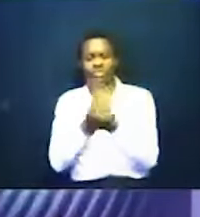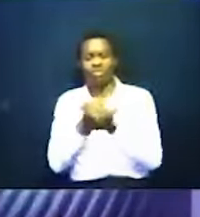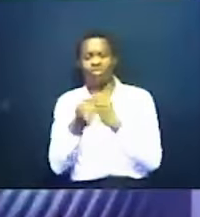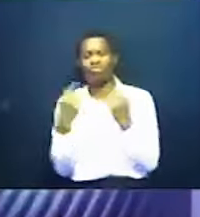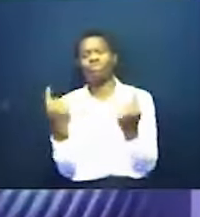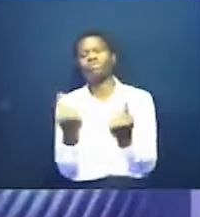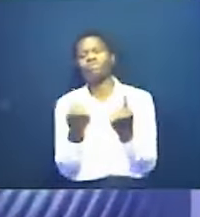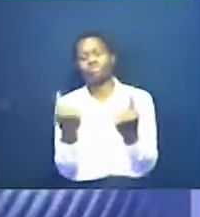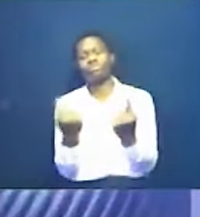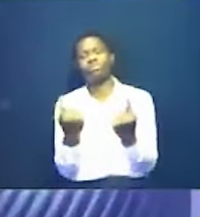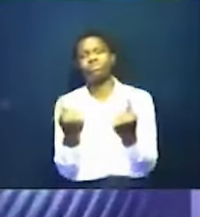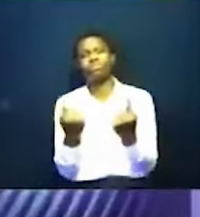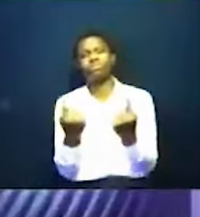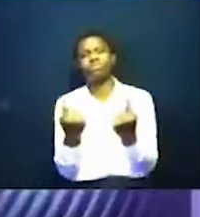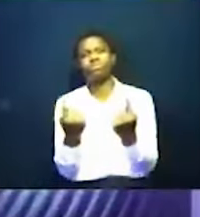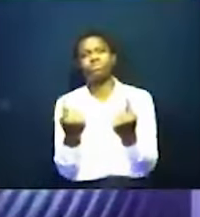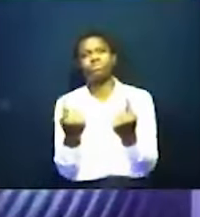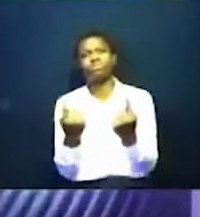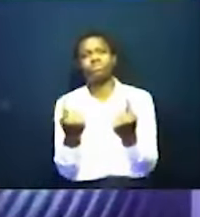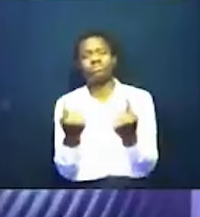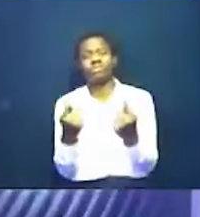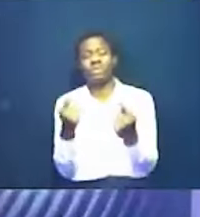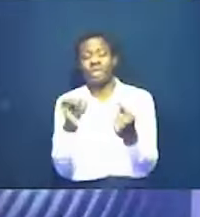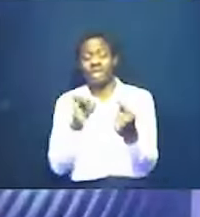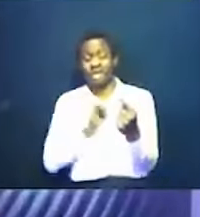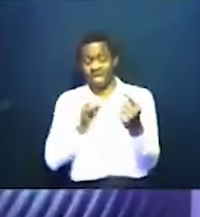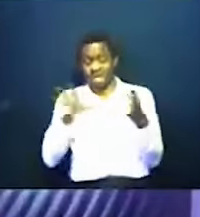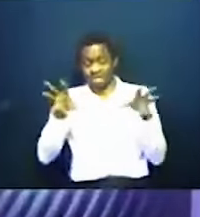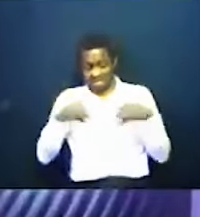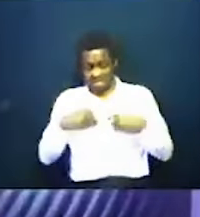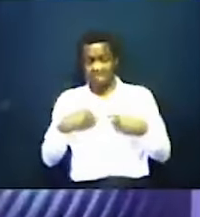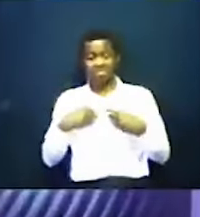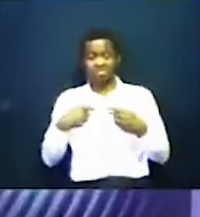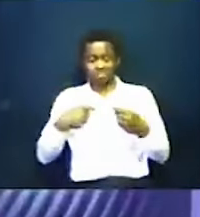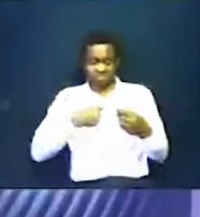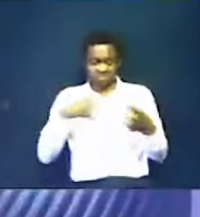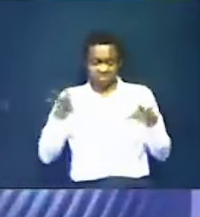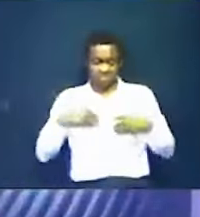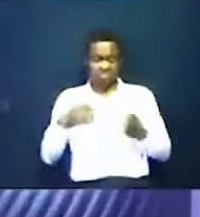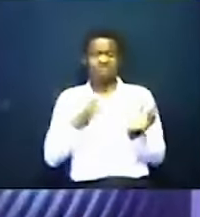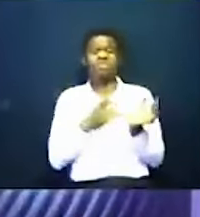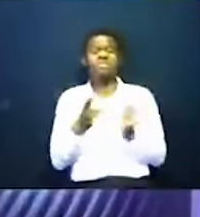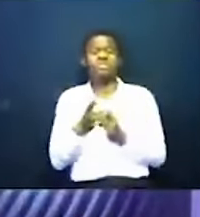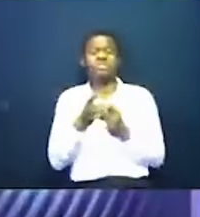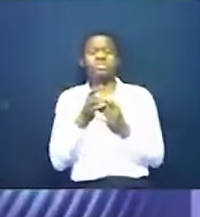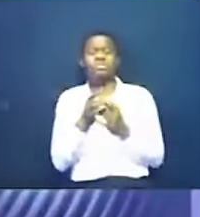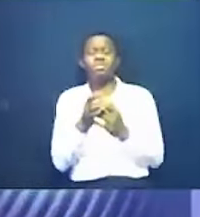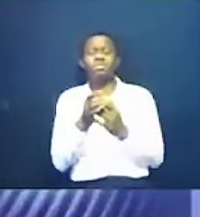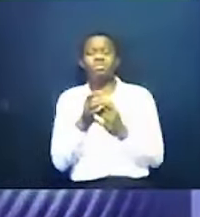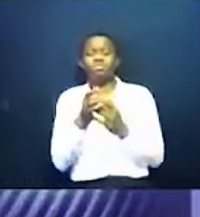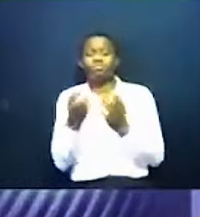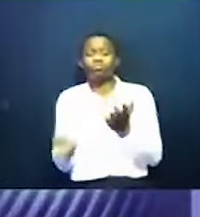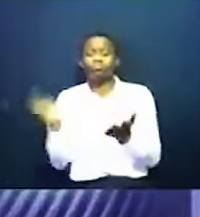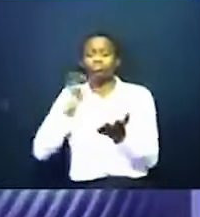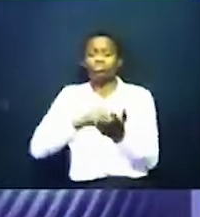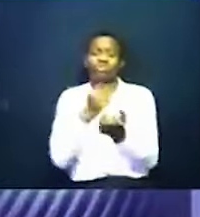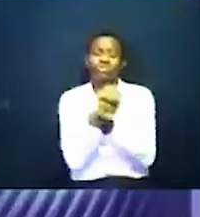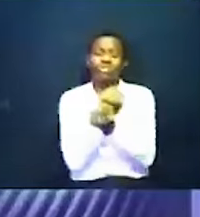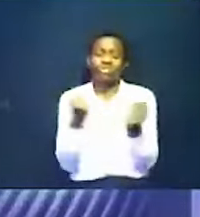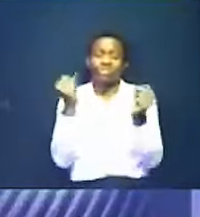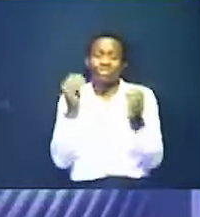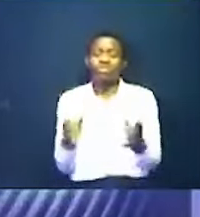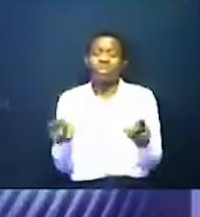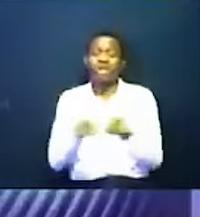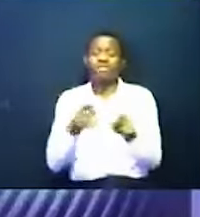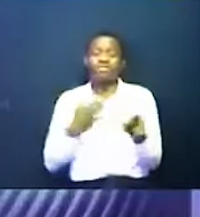sin, and I accept Jesus, the resurrected Savior, as my Lord. If I Yesu